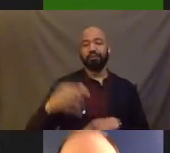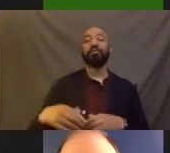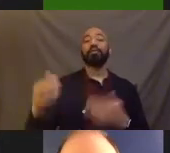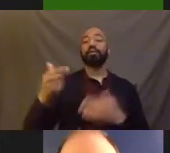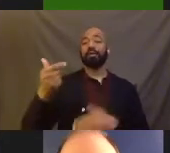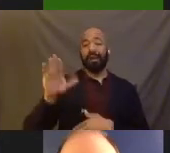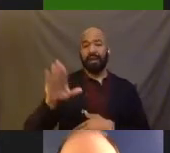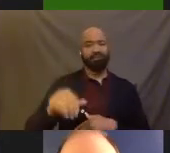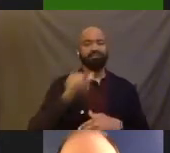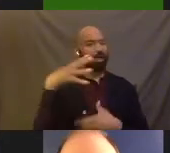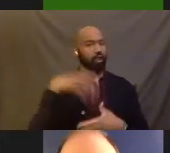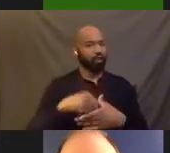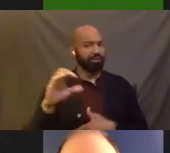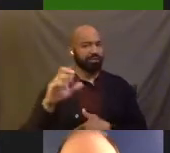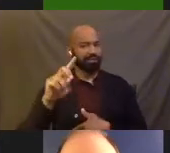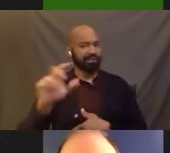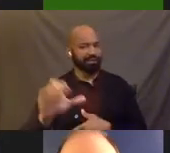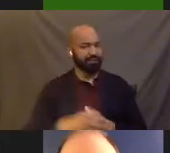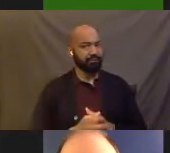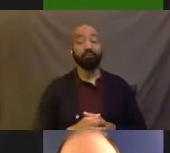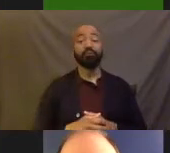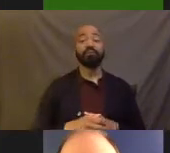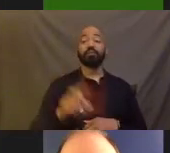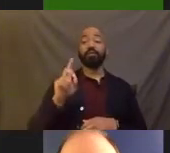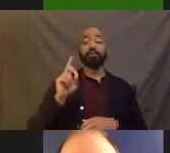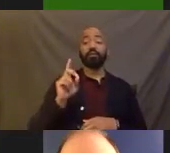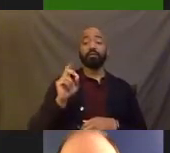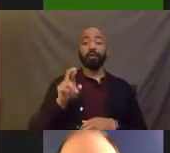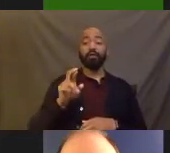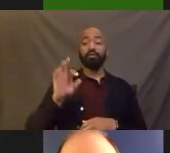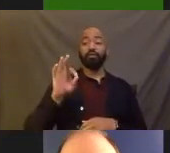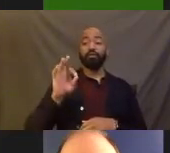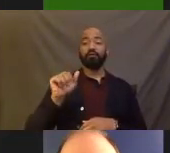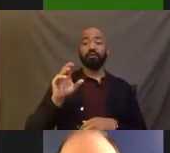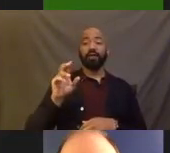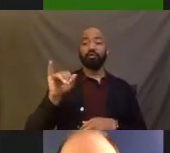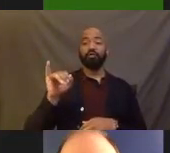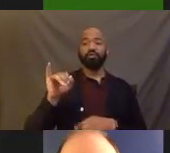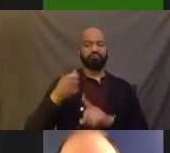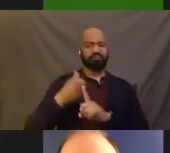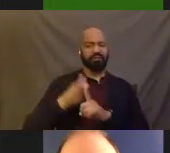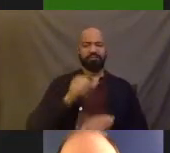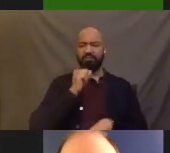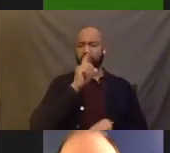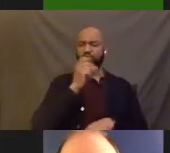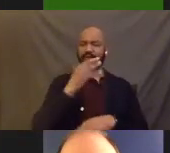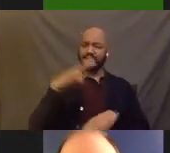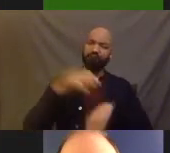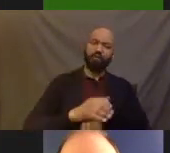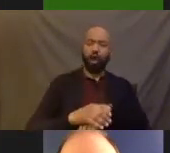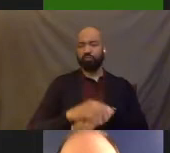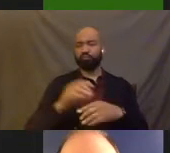and I'm not sure what Dr. Fauci's presence is on those sites. It's